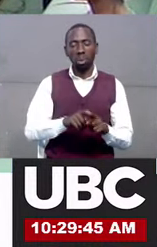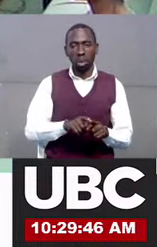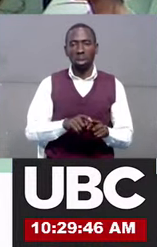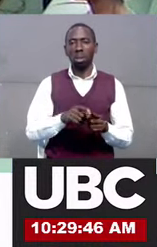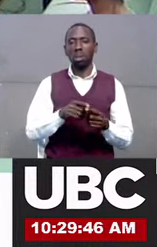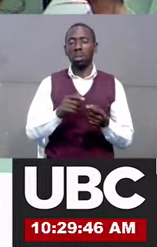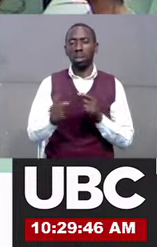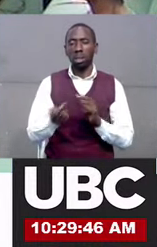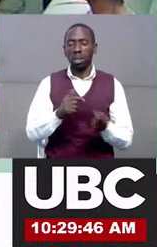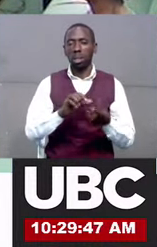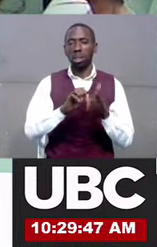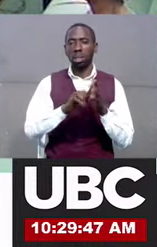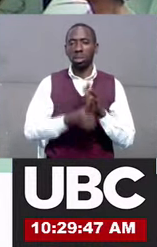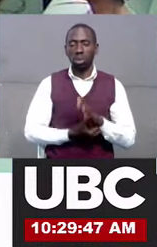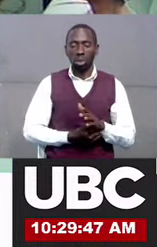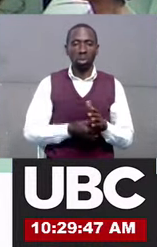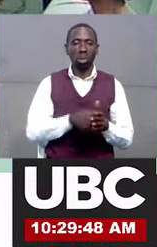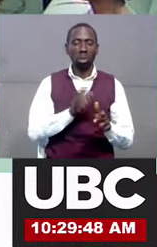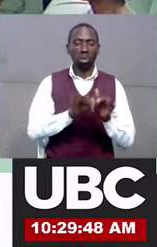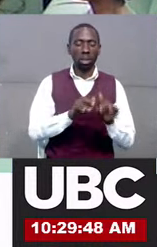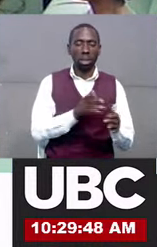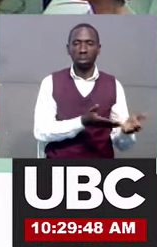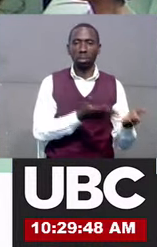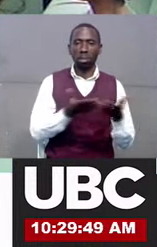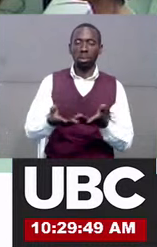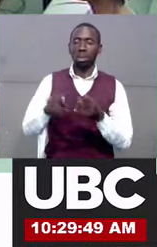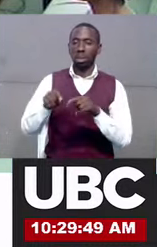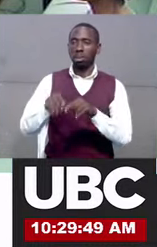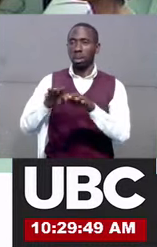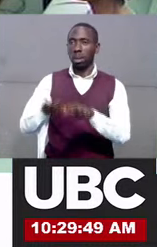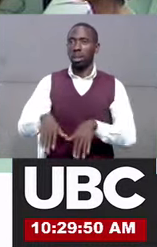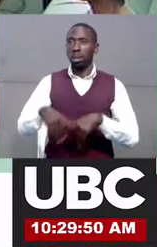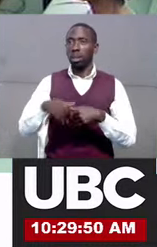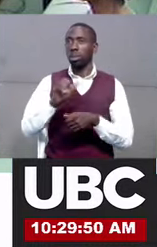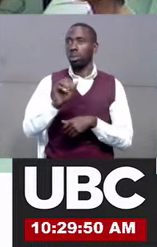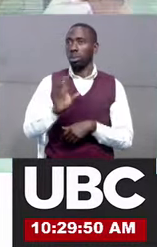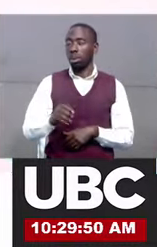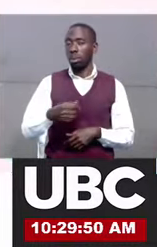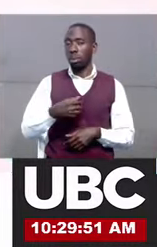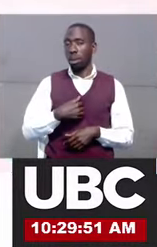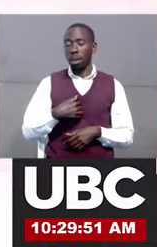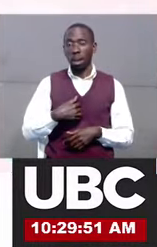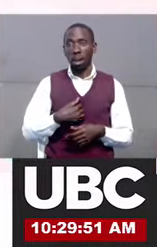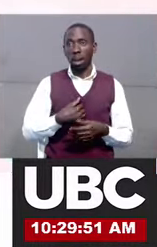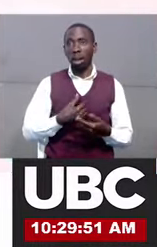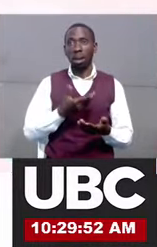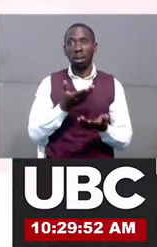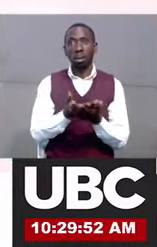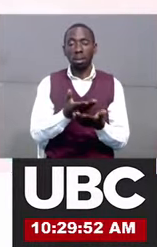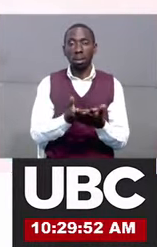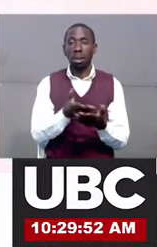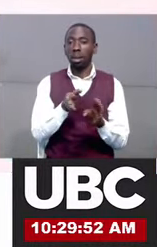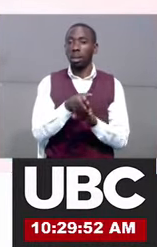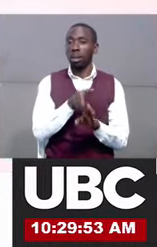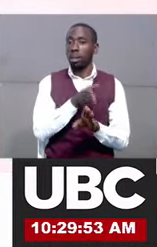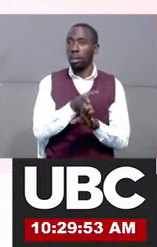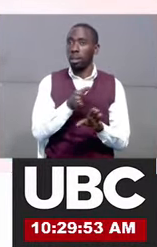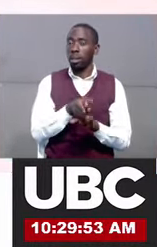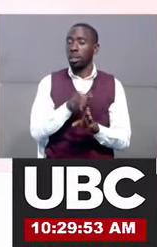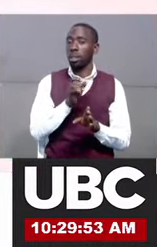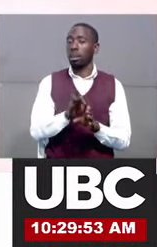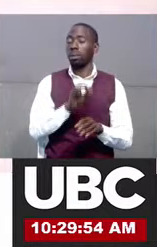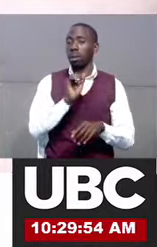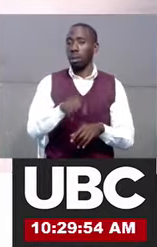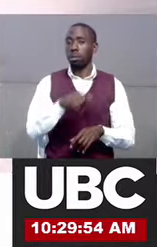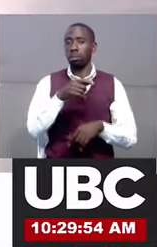house. Therefore, I'm seeking your guidance, whether we are going to proceed handling matters on